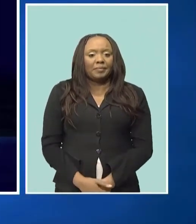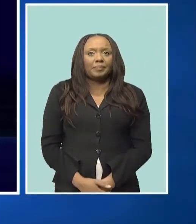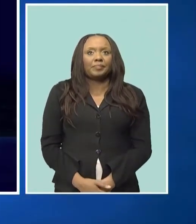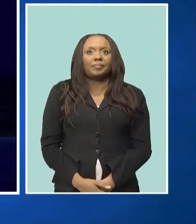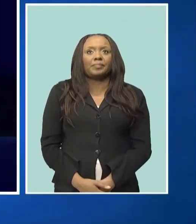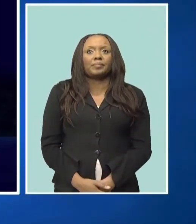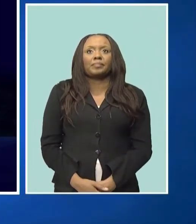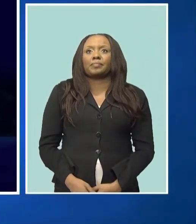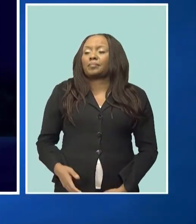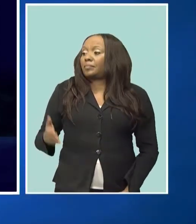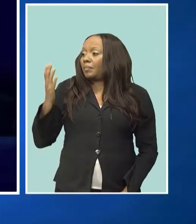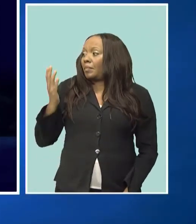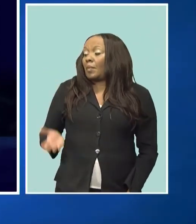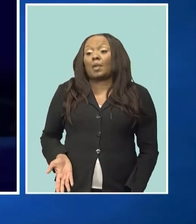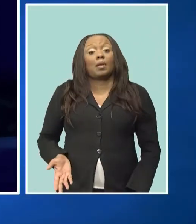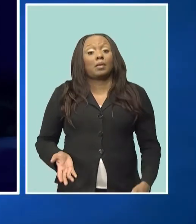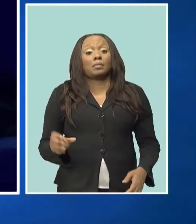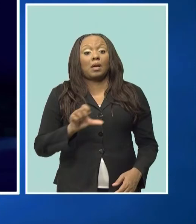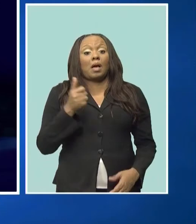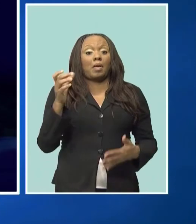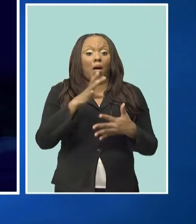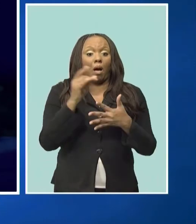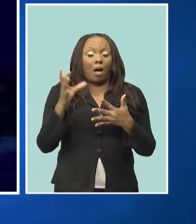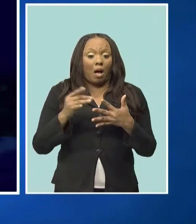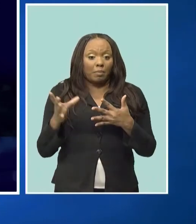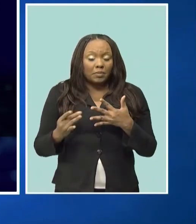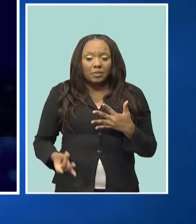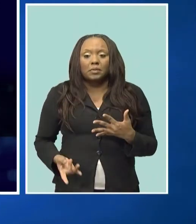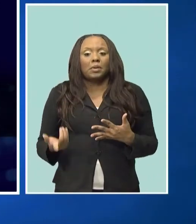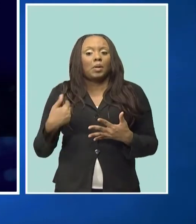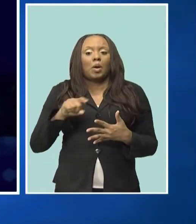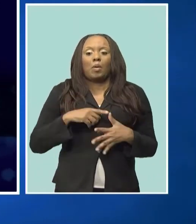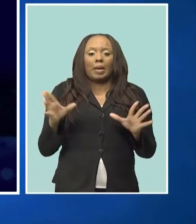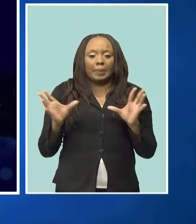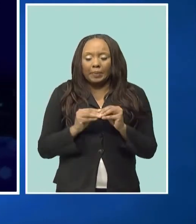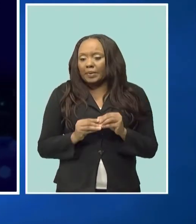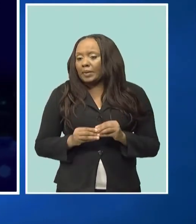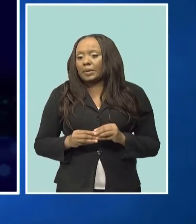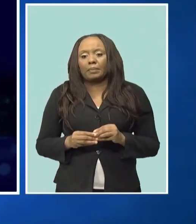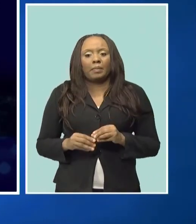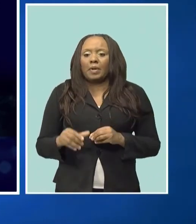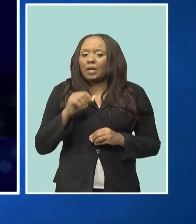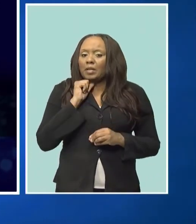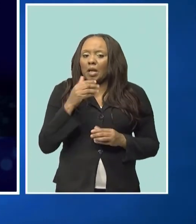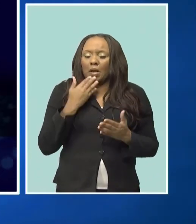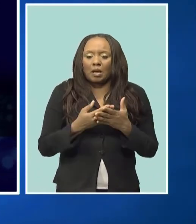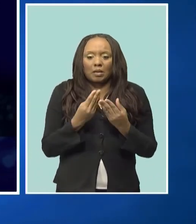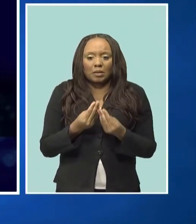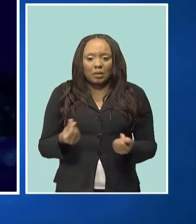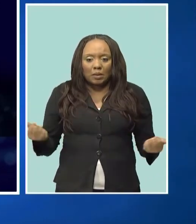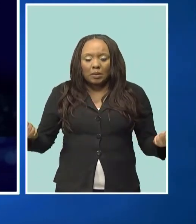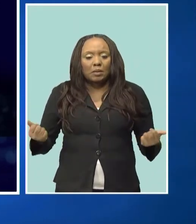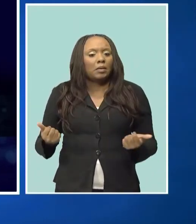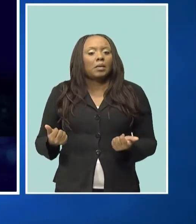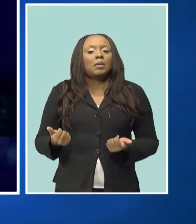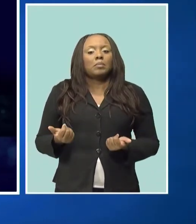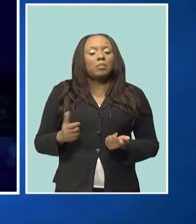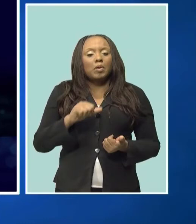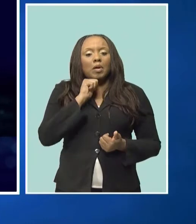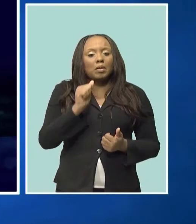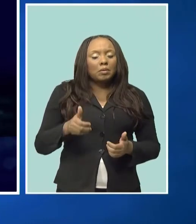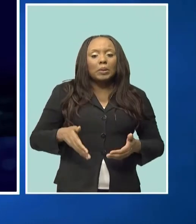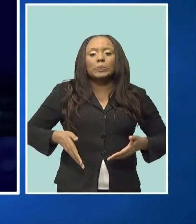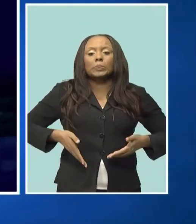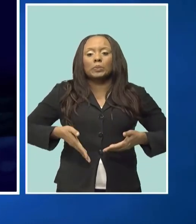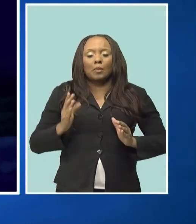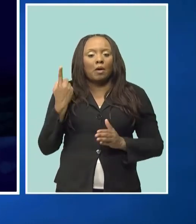There are other options now on the table following that, because obviously the Fair Trading Commission did not consent for the